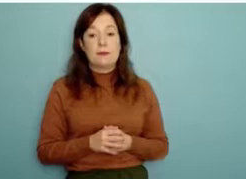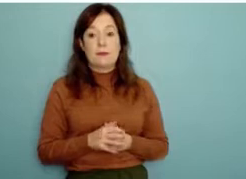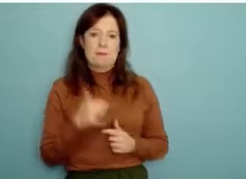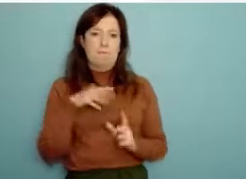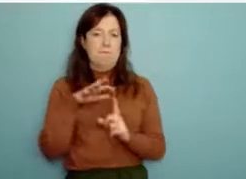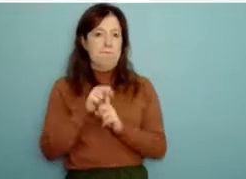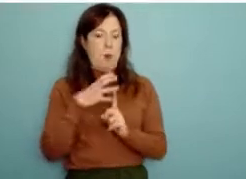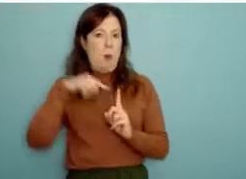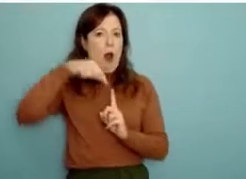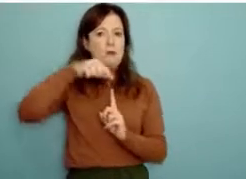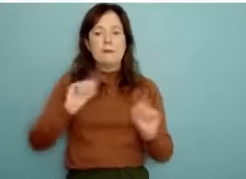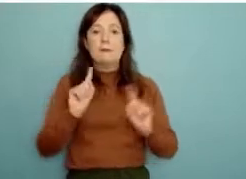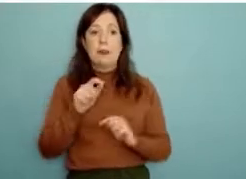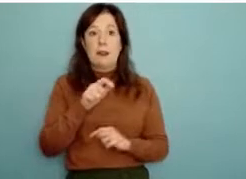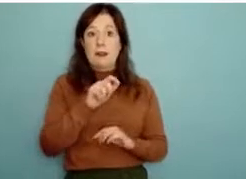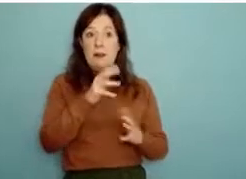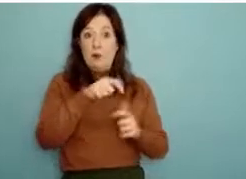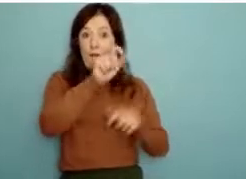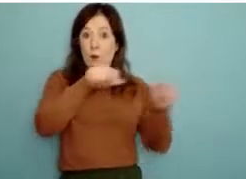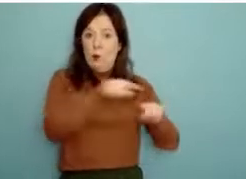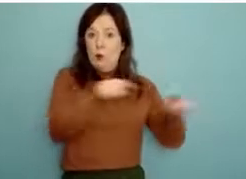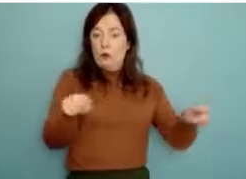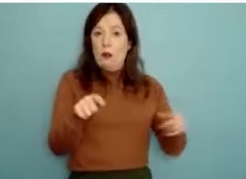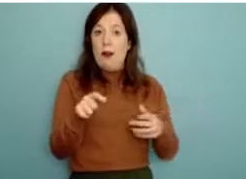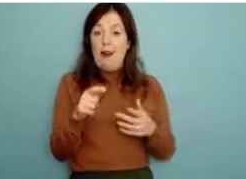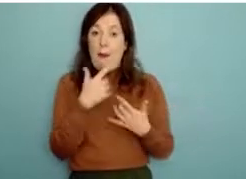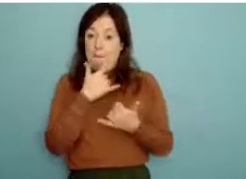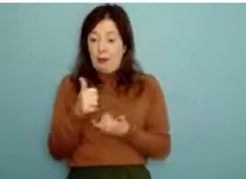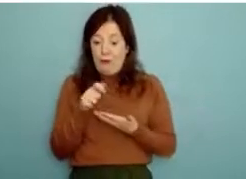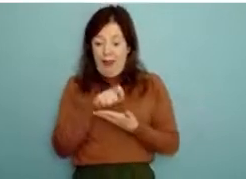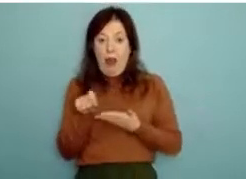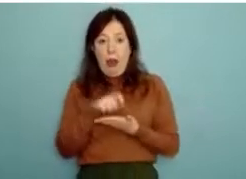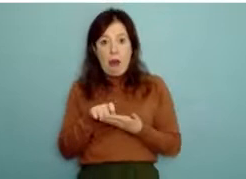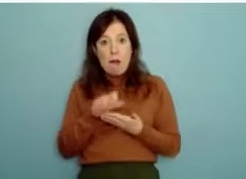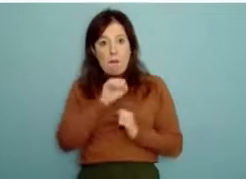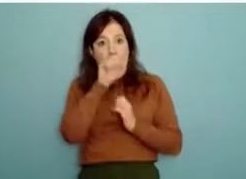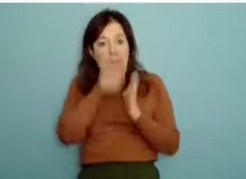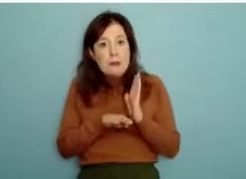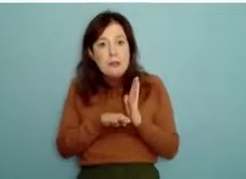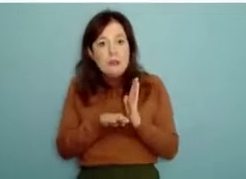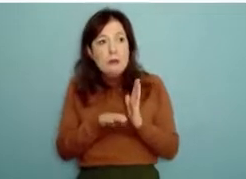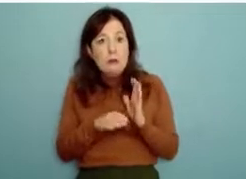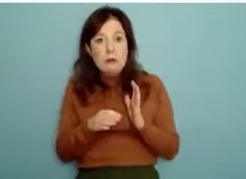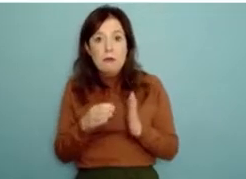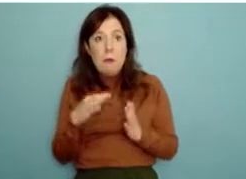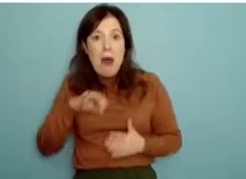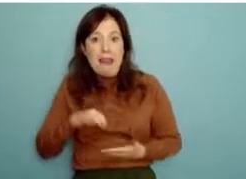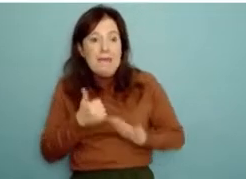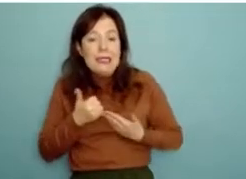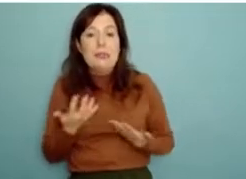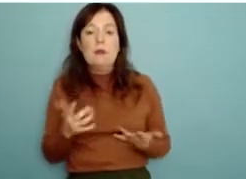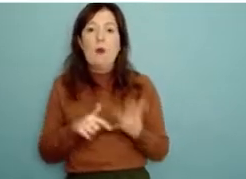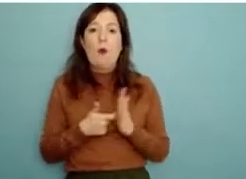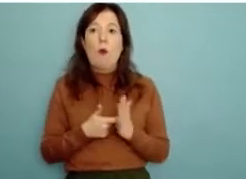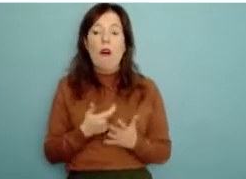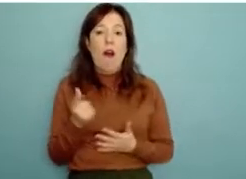have a positive experience of using measures? Was this something that they felt was beneficial, or did it feel like they were just being asked to